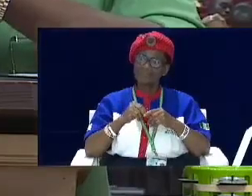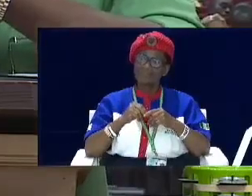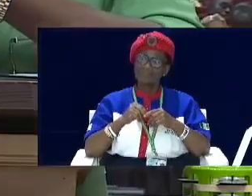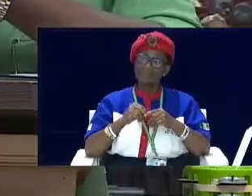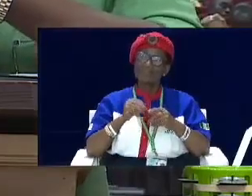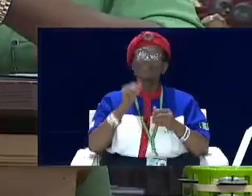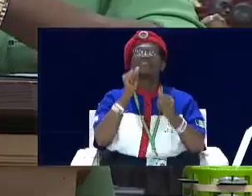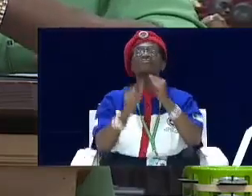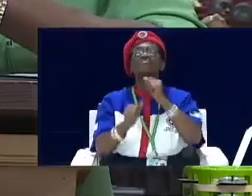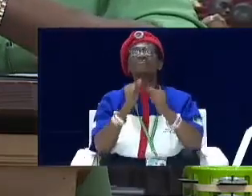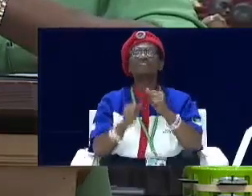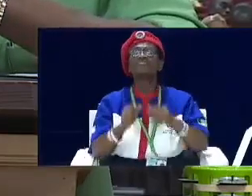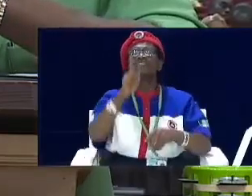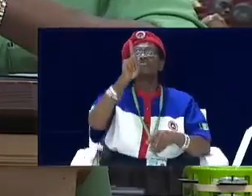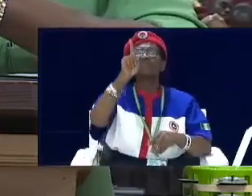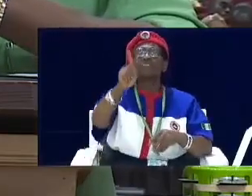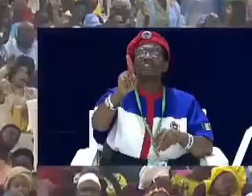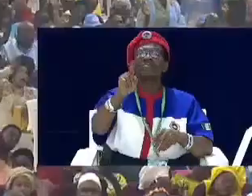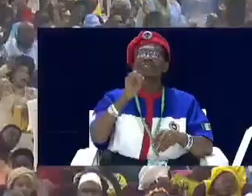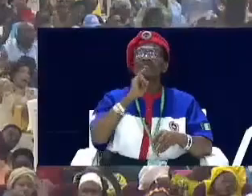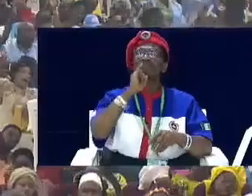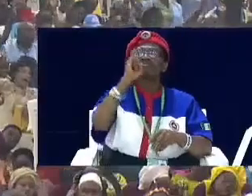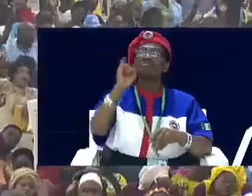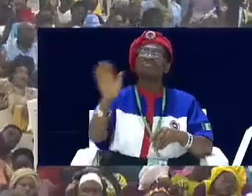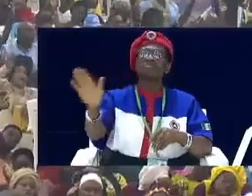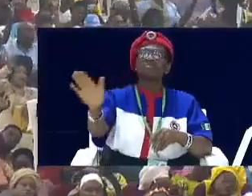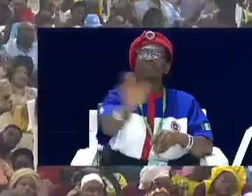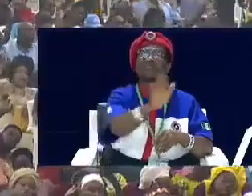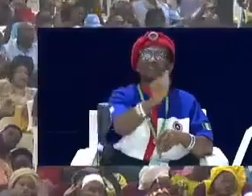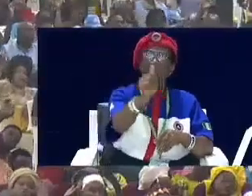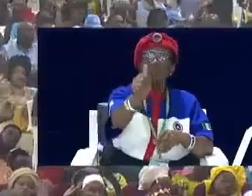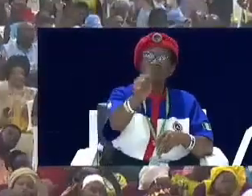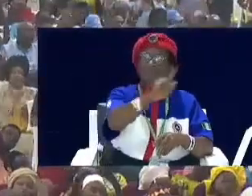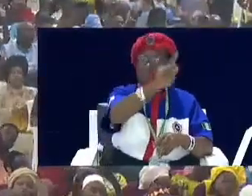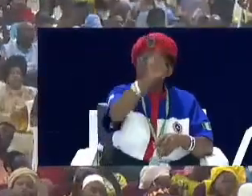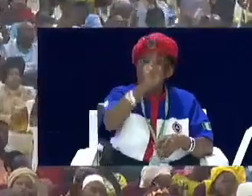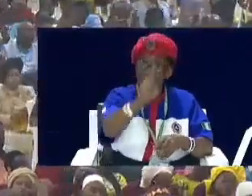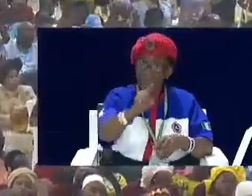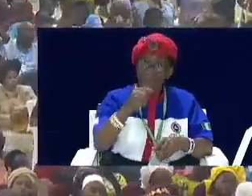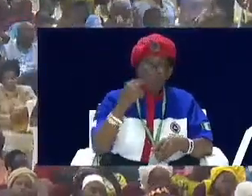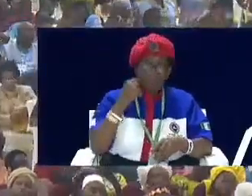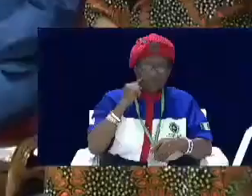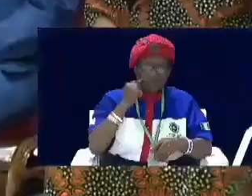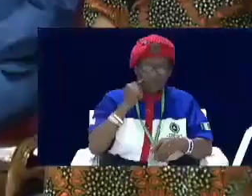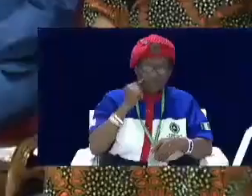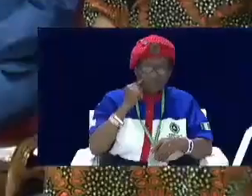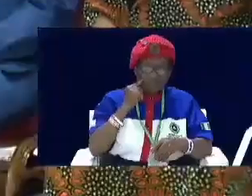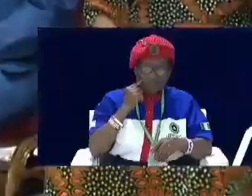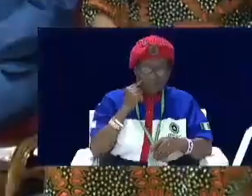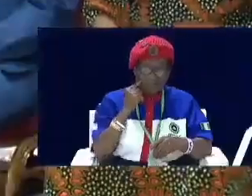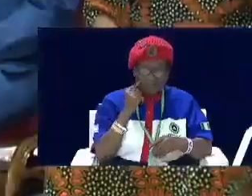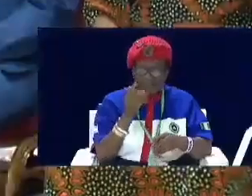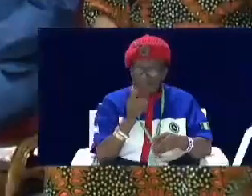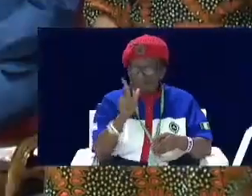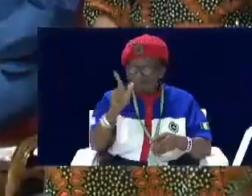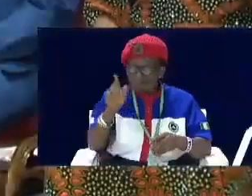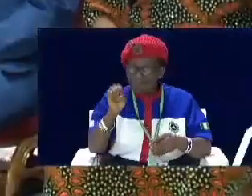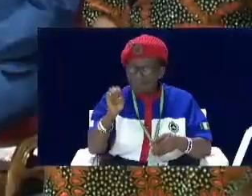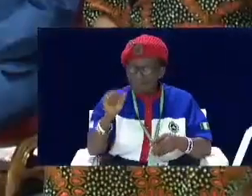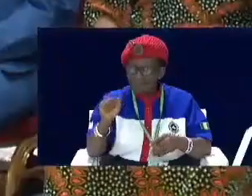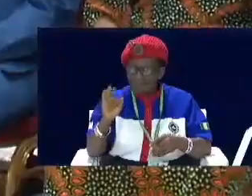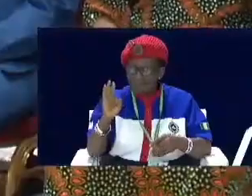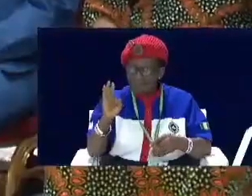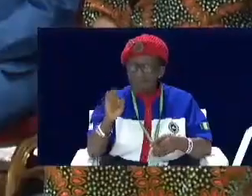Which one is your choice? Ewo ni ti e ipin ti e o. Bitter leaf or sugar cane? Ereke ni o ni